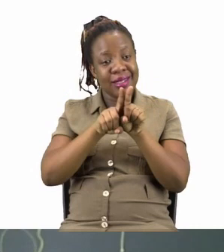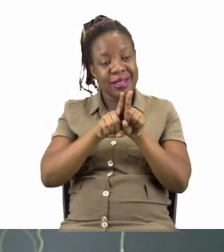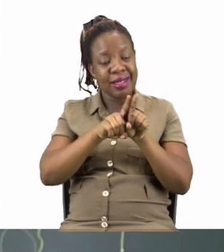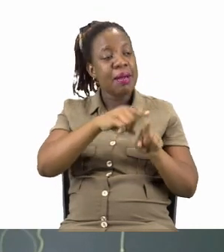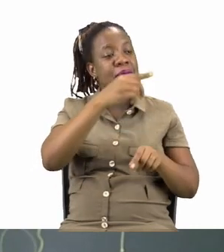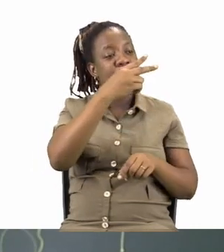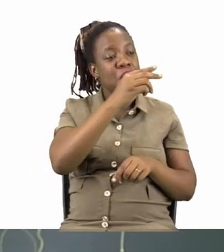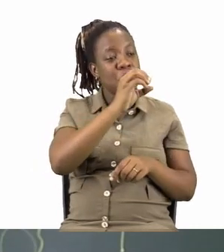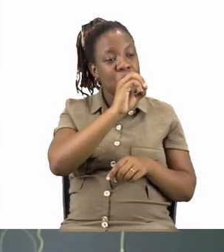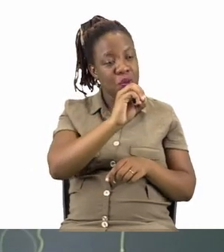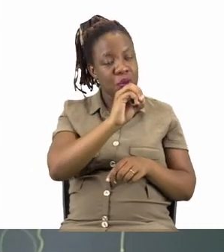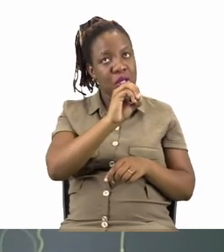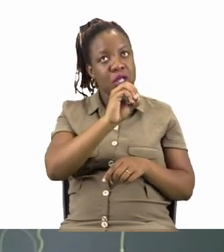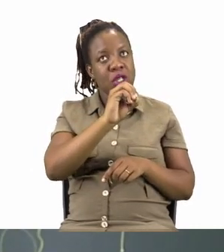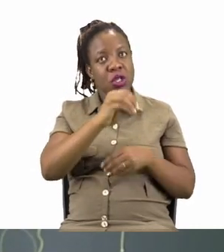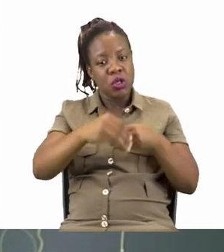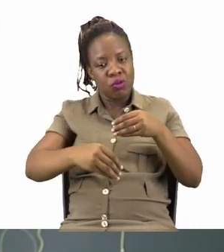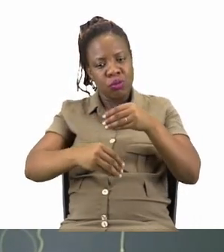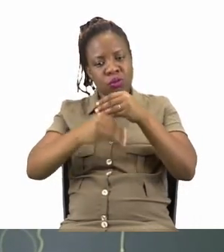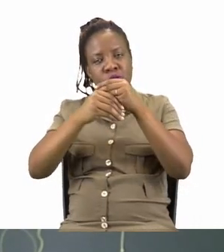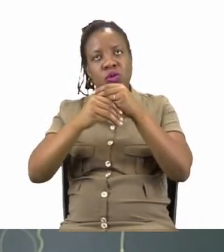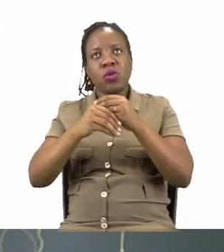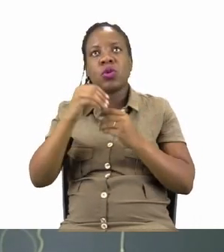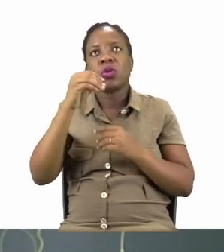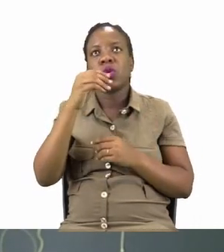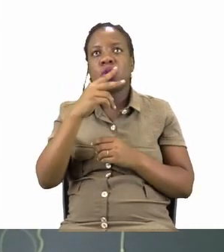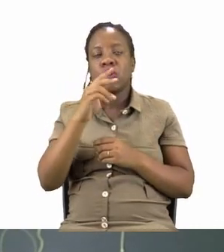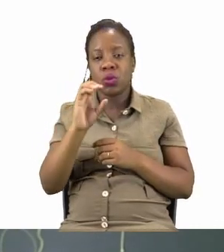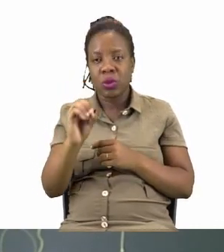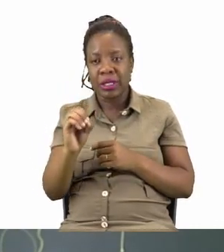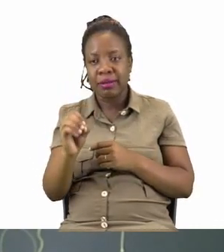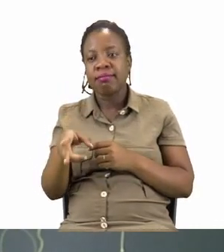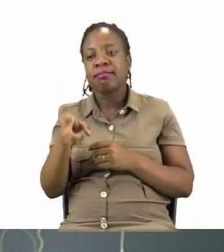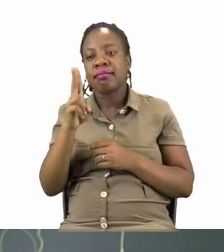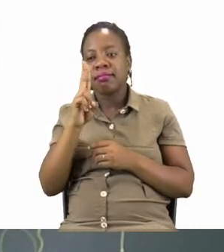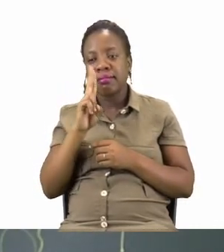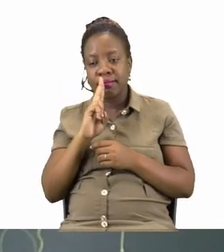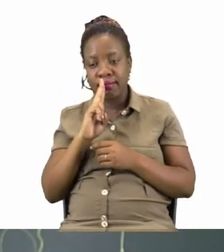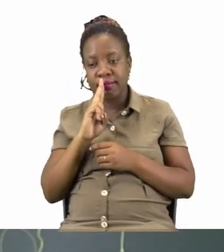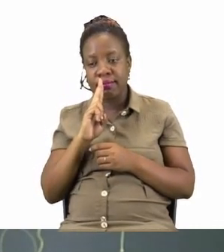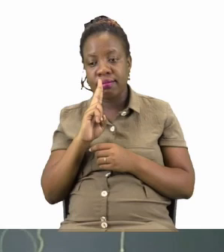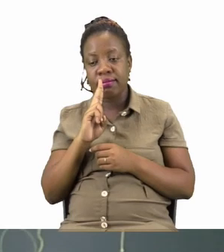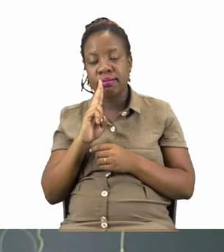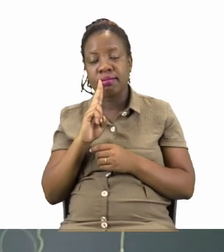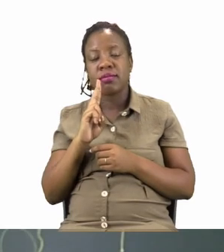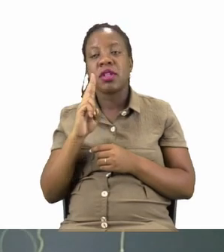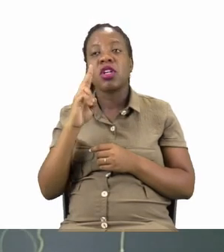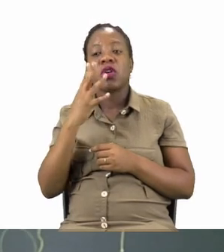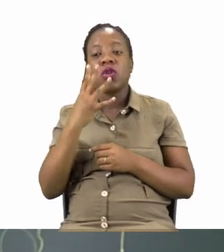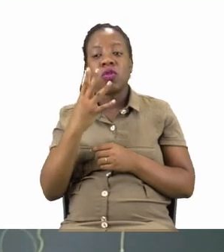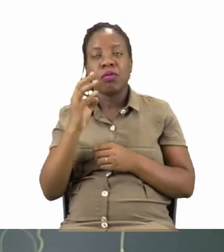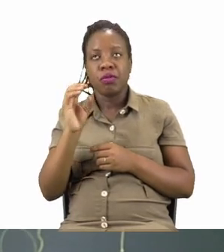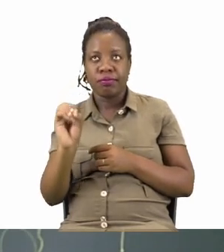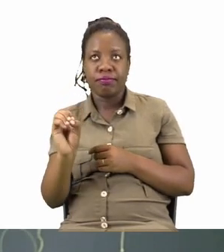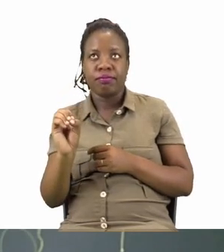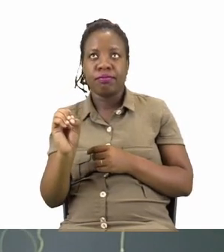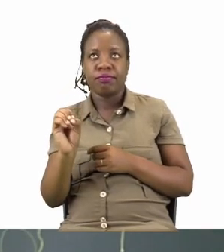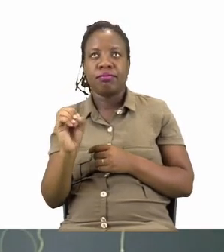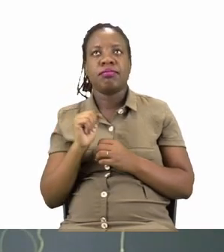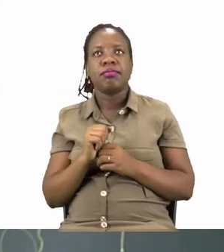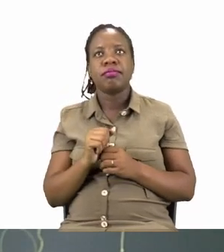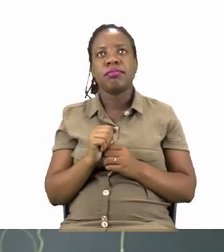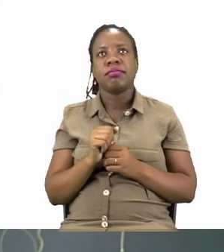20, it is equal to 40. And that is how we